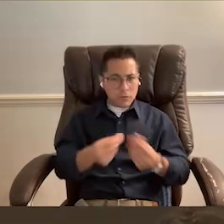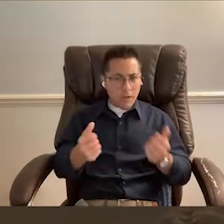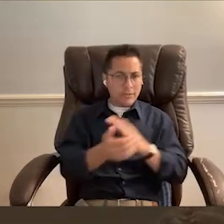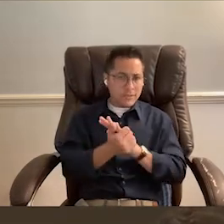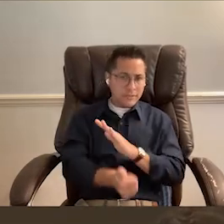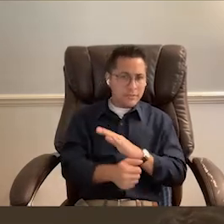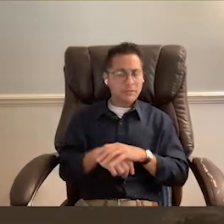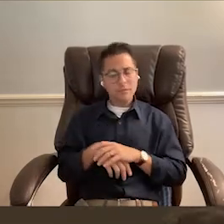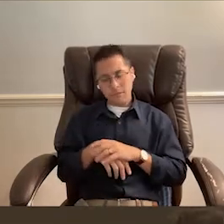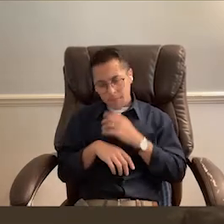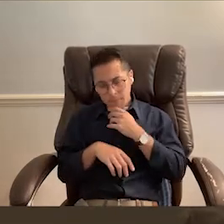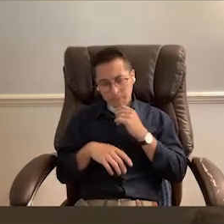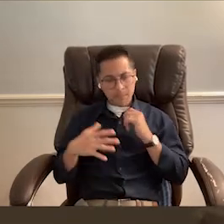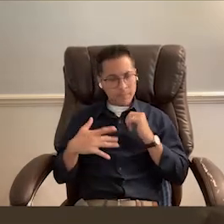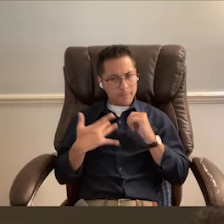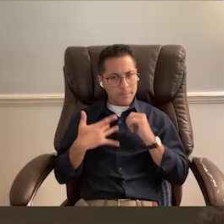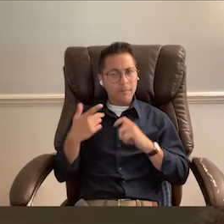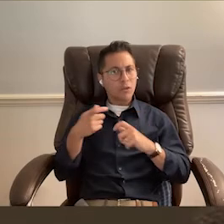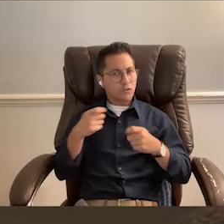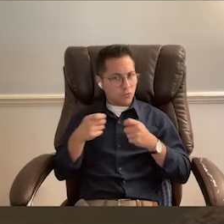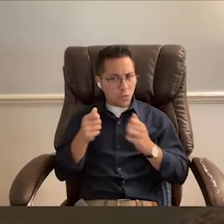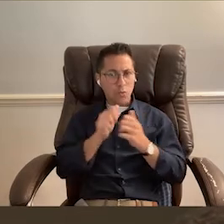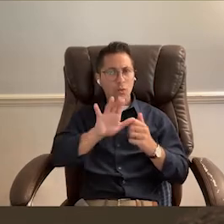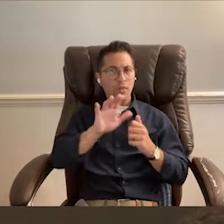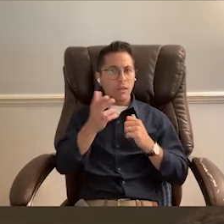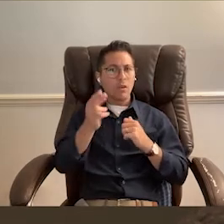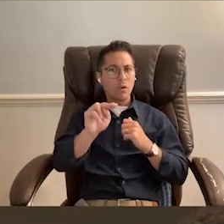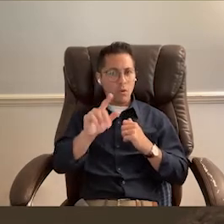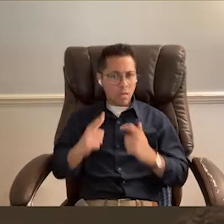high self-esteem, good problem-solving skills,